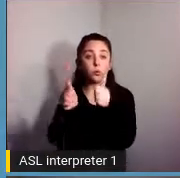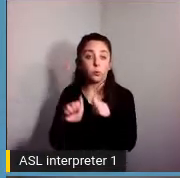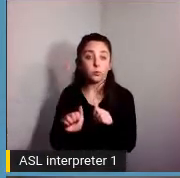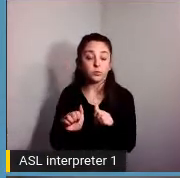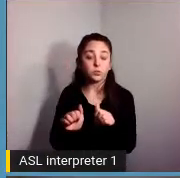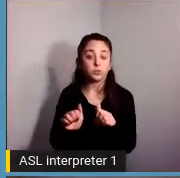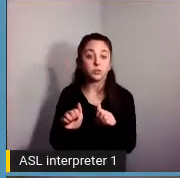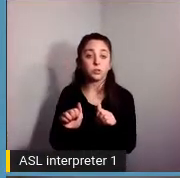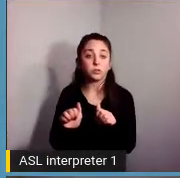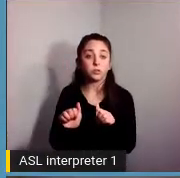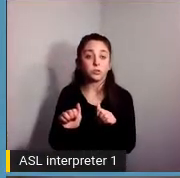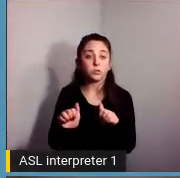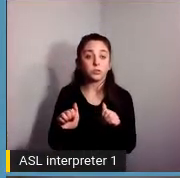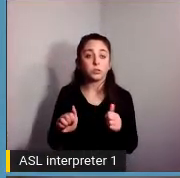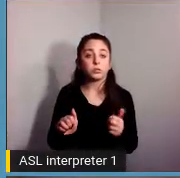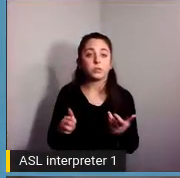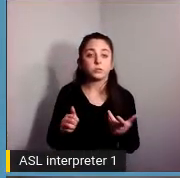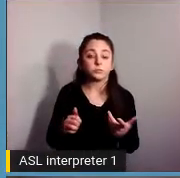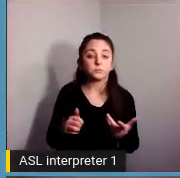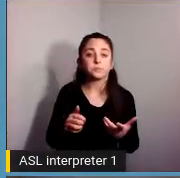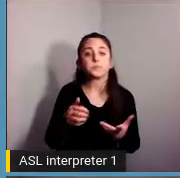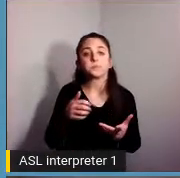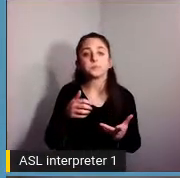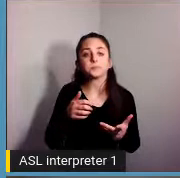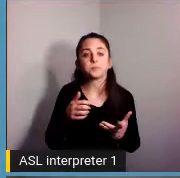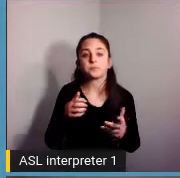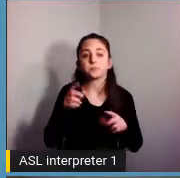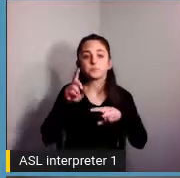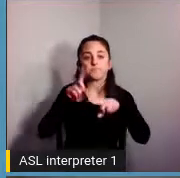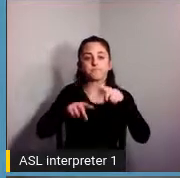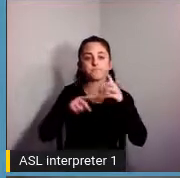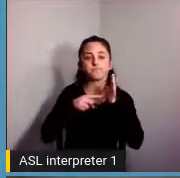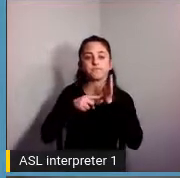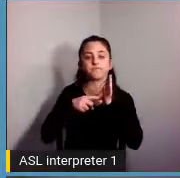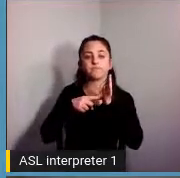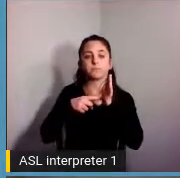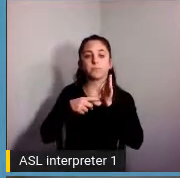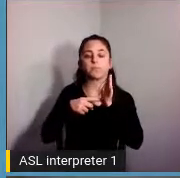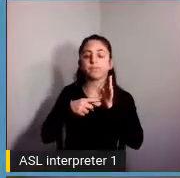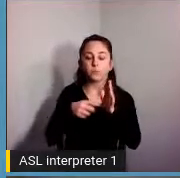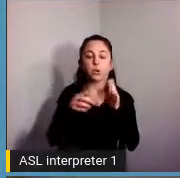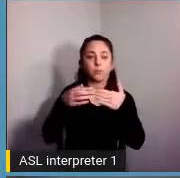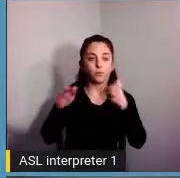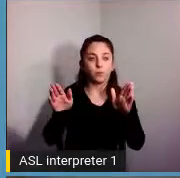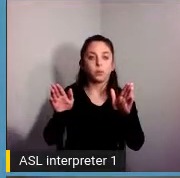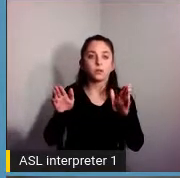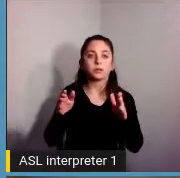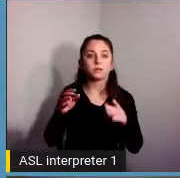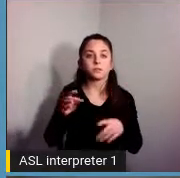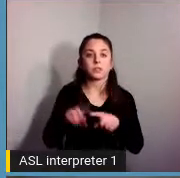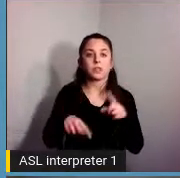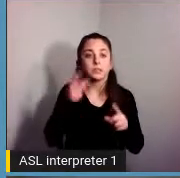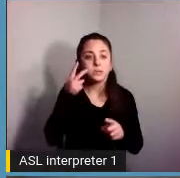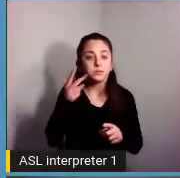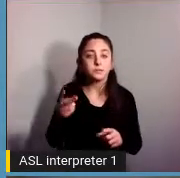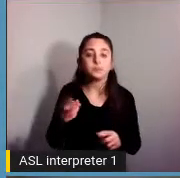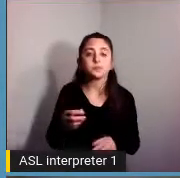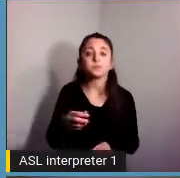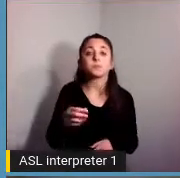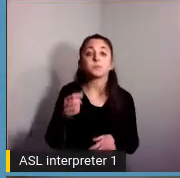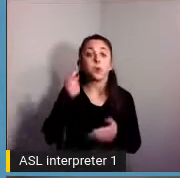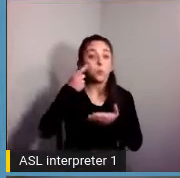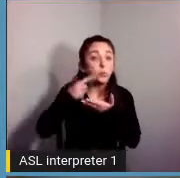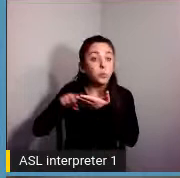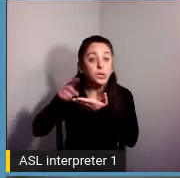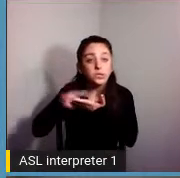are posthumous, or else there might have been some plasters that were lifetime plasters. And we did research.